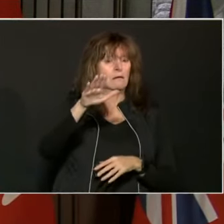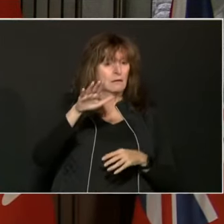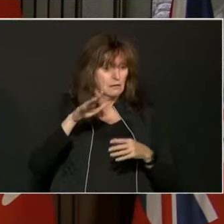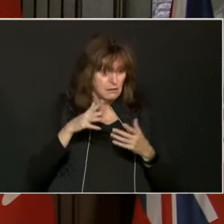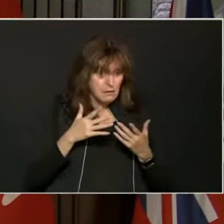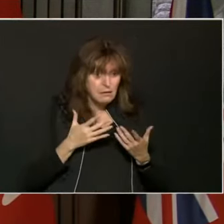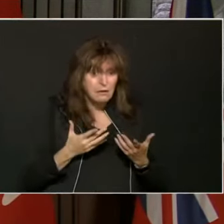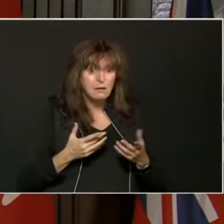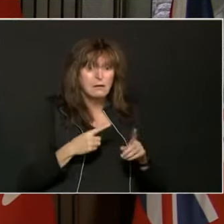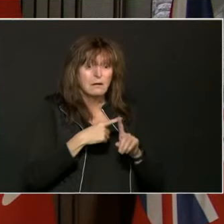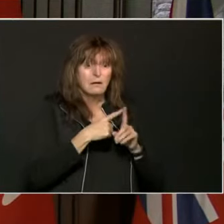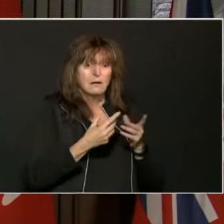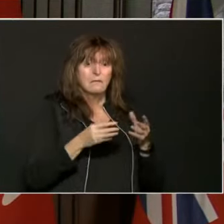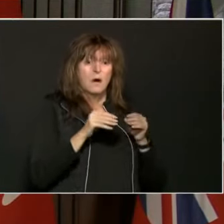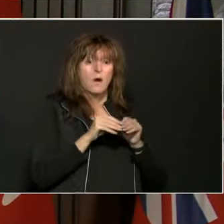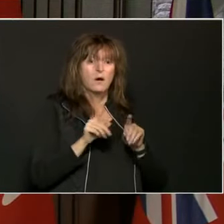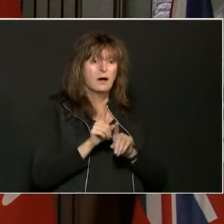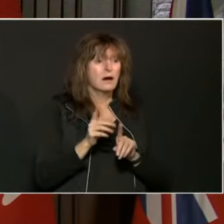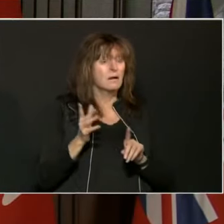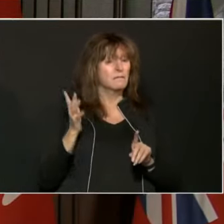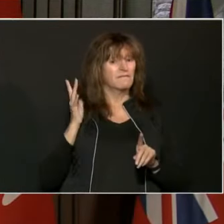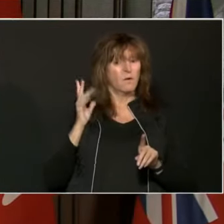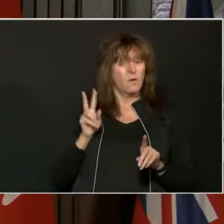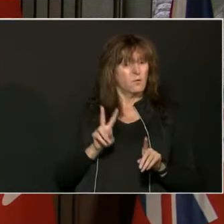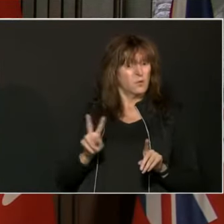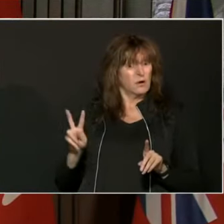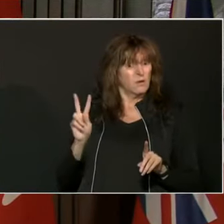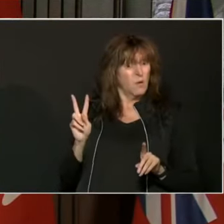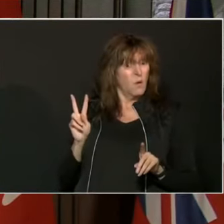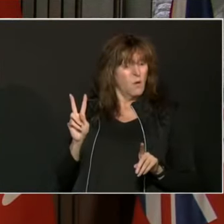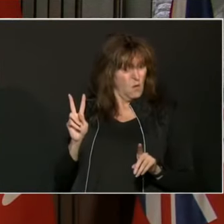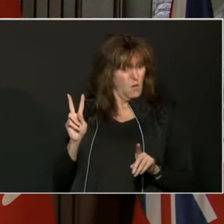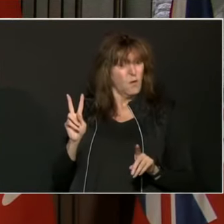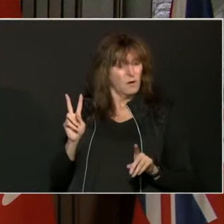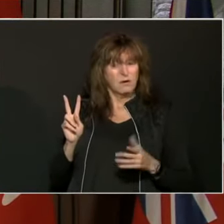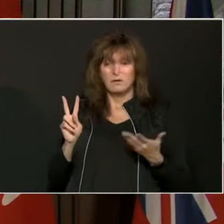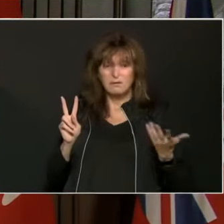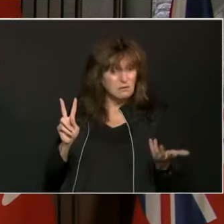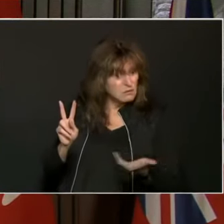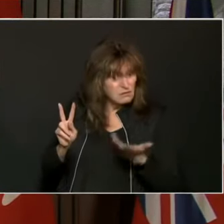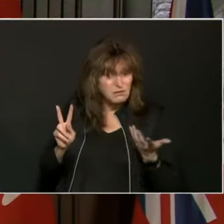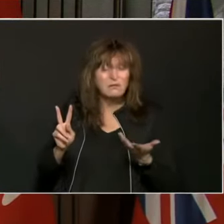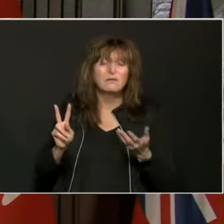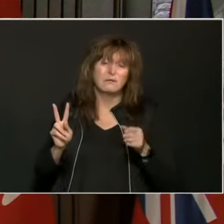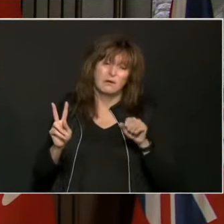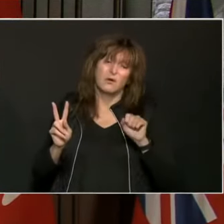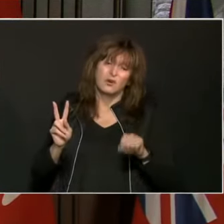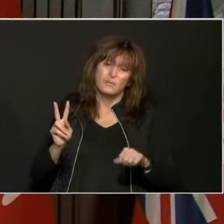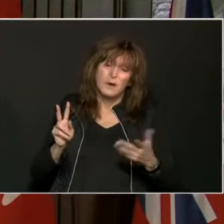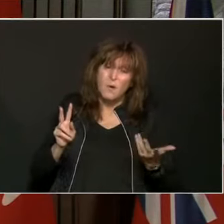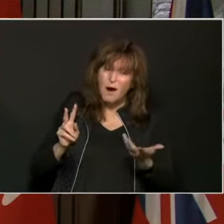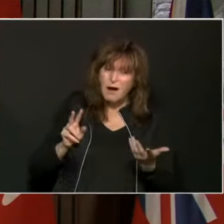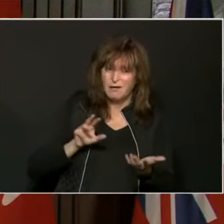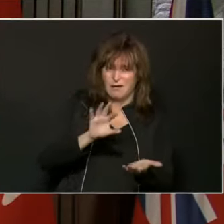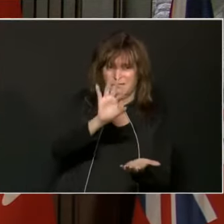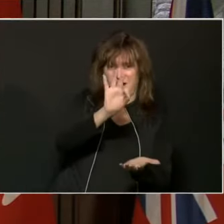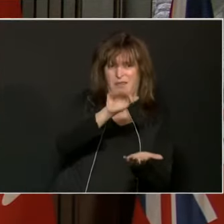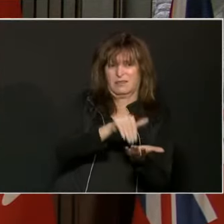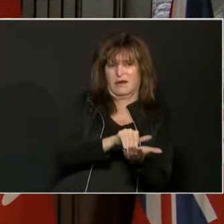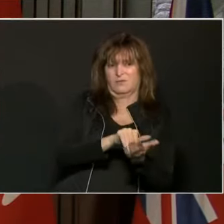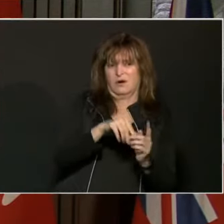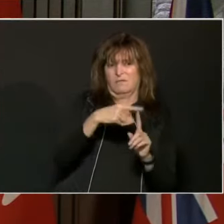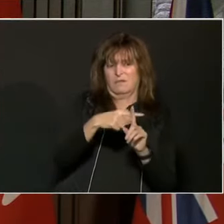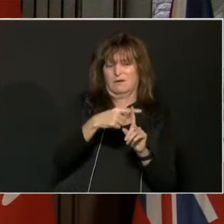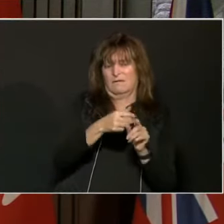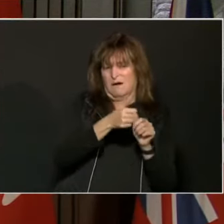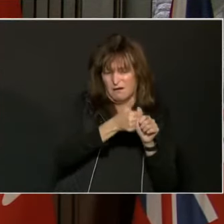weeks ago, you'll see north of 9,000 cases, which is the type of growth that we've only seen in a small number